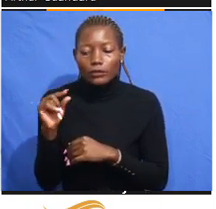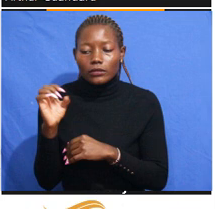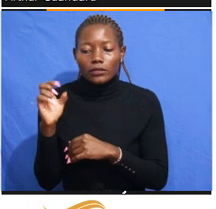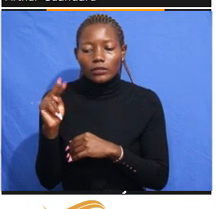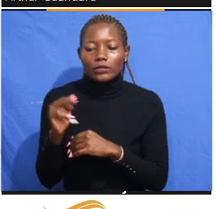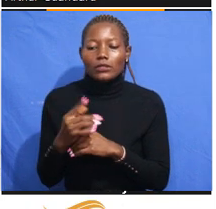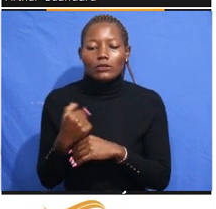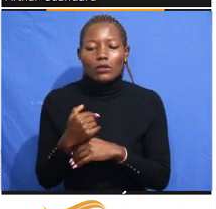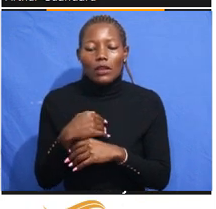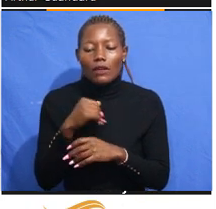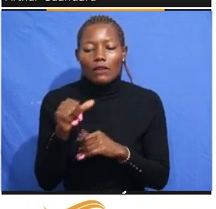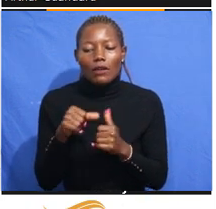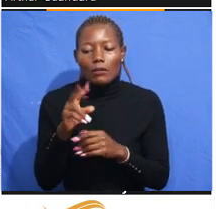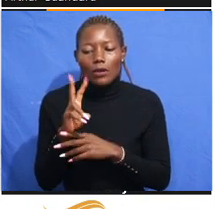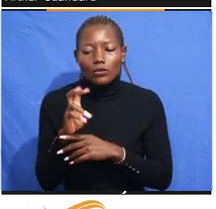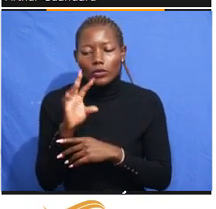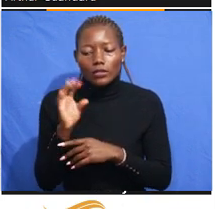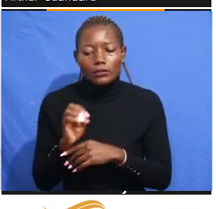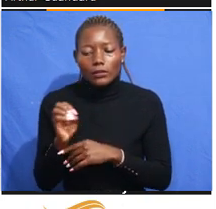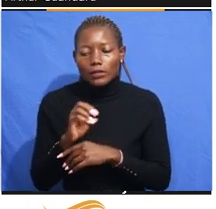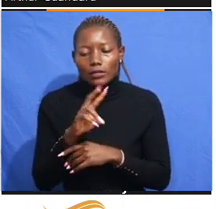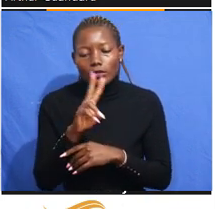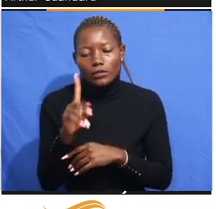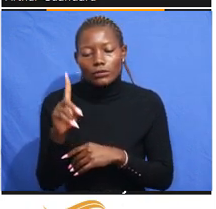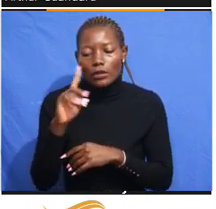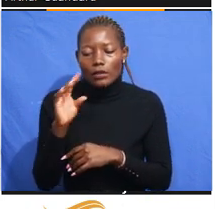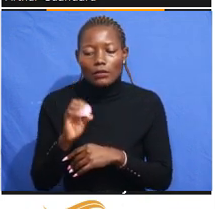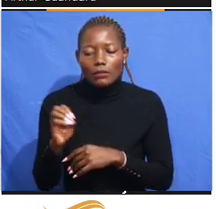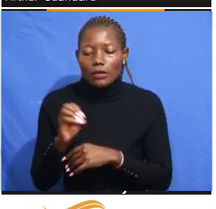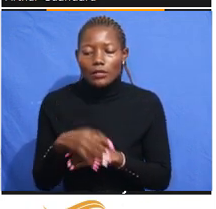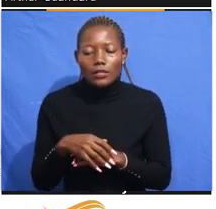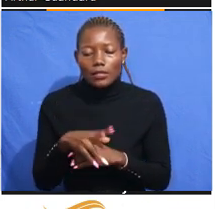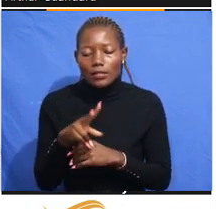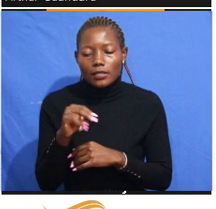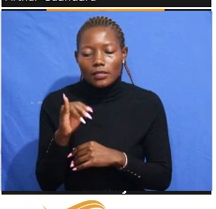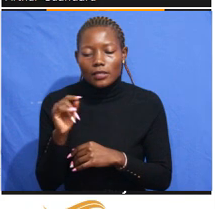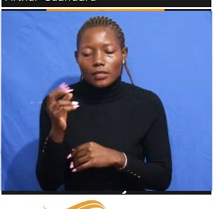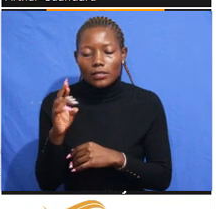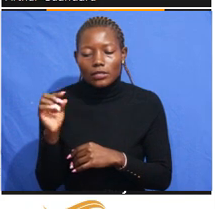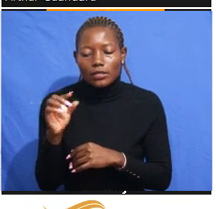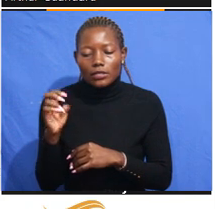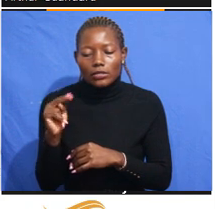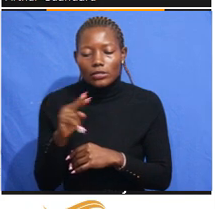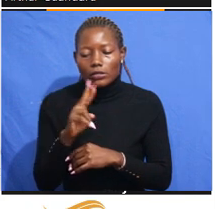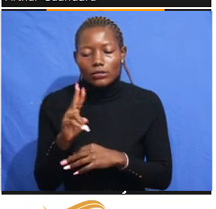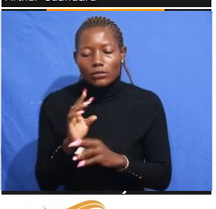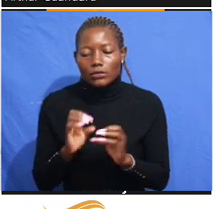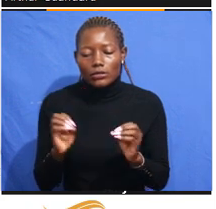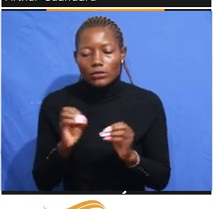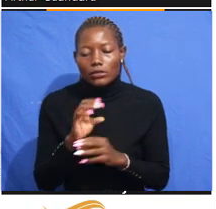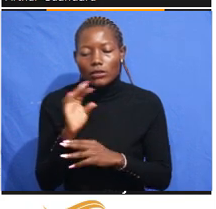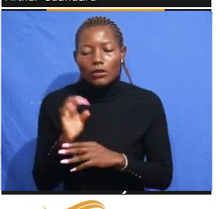air, we have about 20%, 21%. Nitrogen, we don't use nitrogen, so the percentage stays the